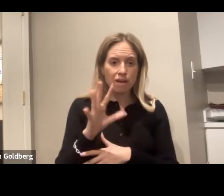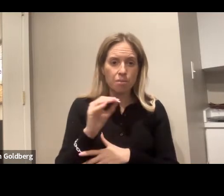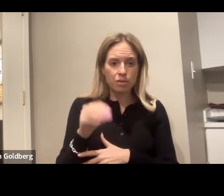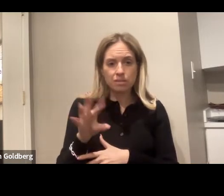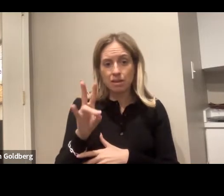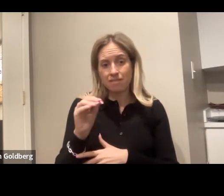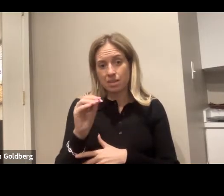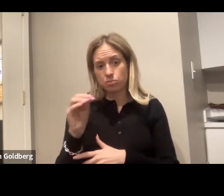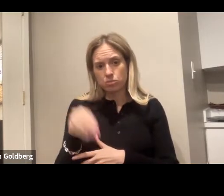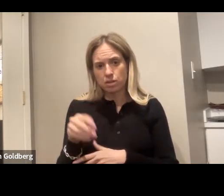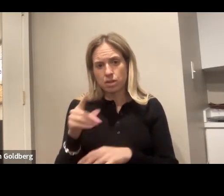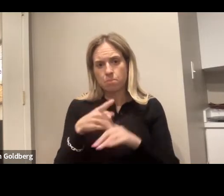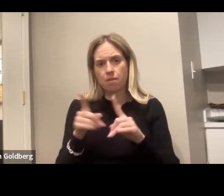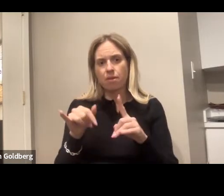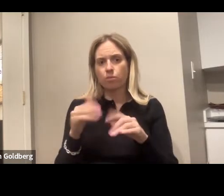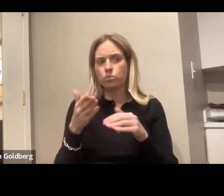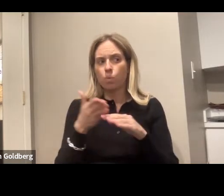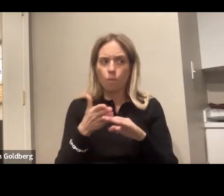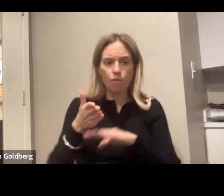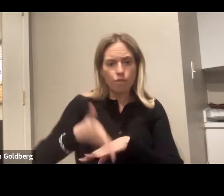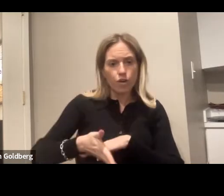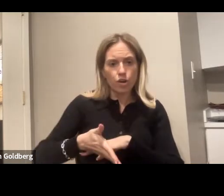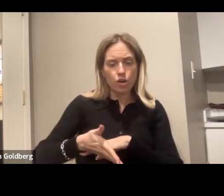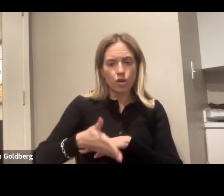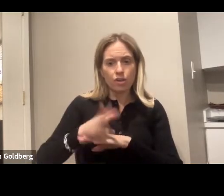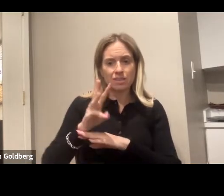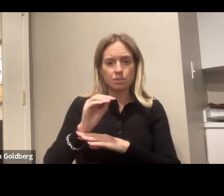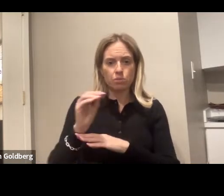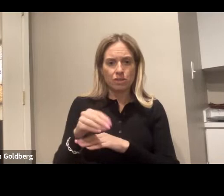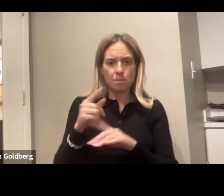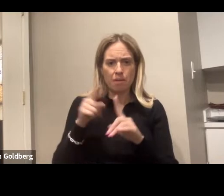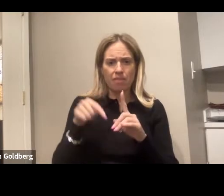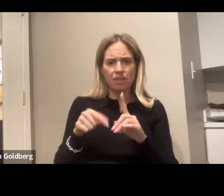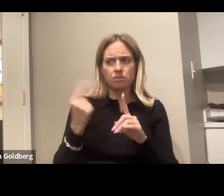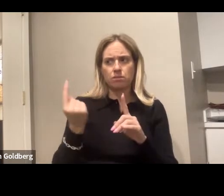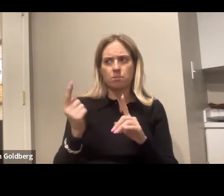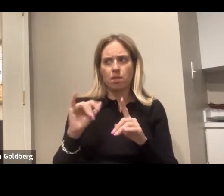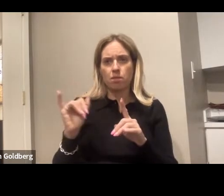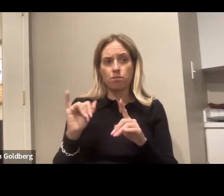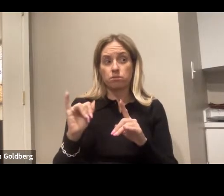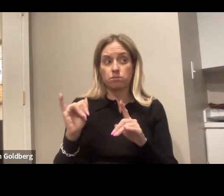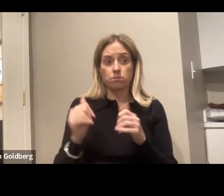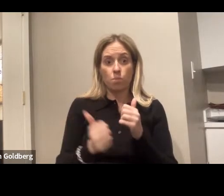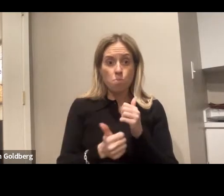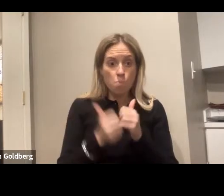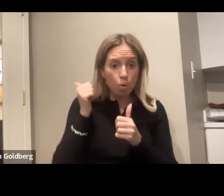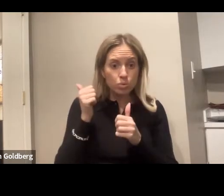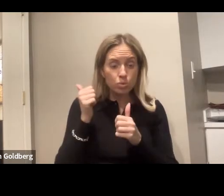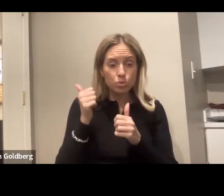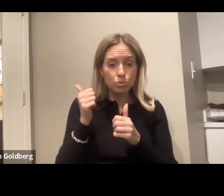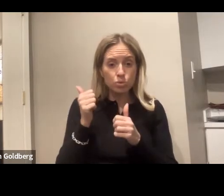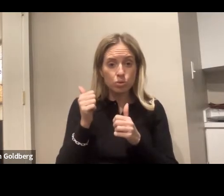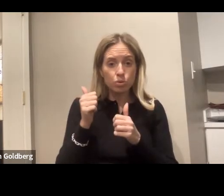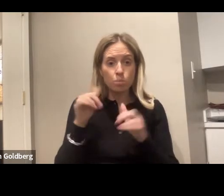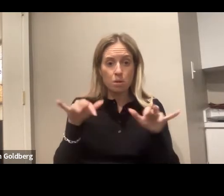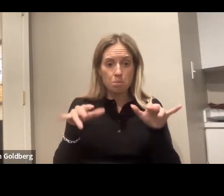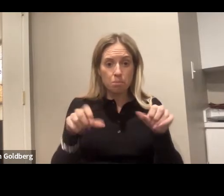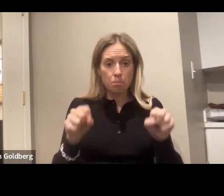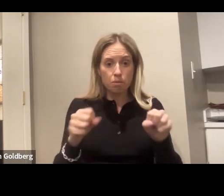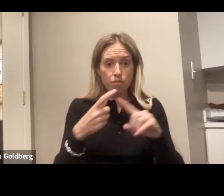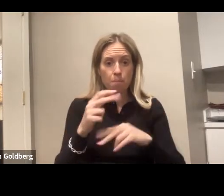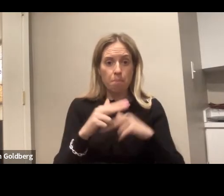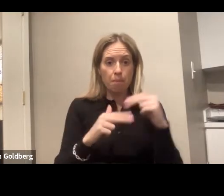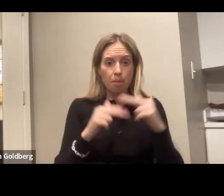occupancy beyond the 60% matter of right. This was something that was just, most of the lot was just going to be occupied by building, which